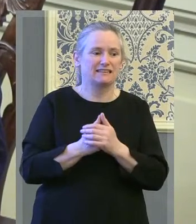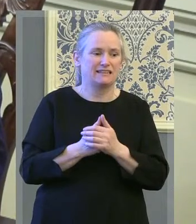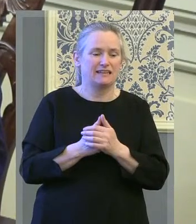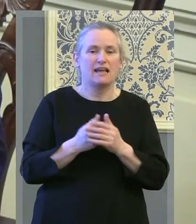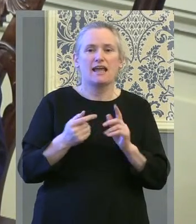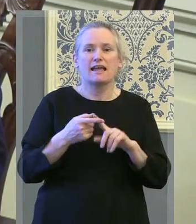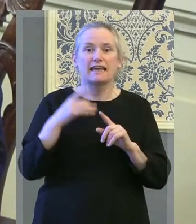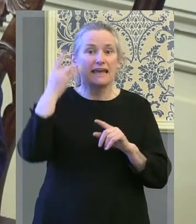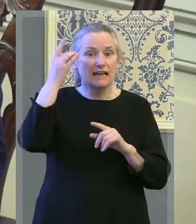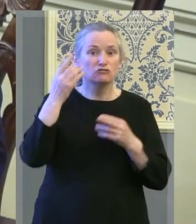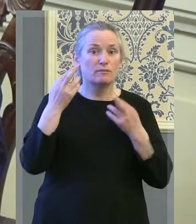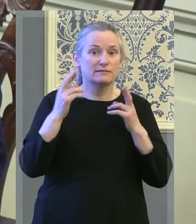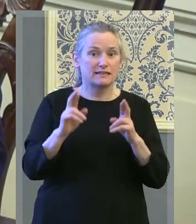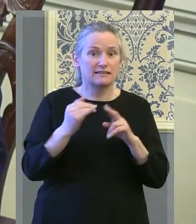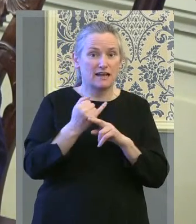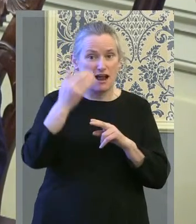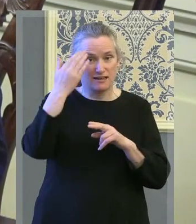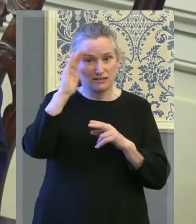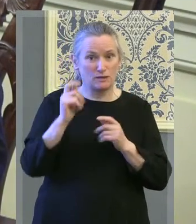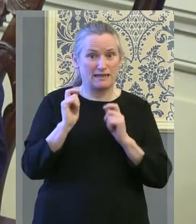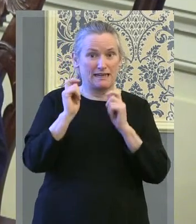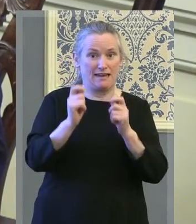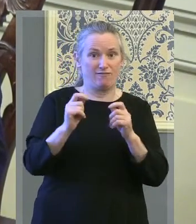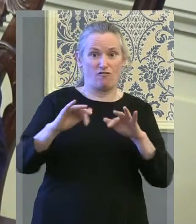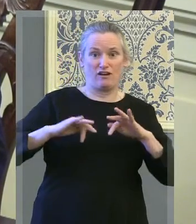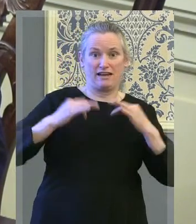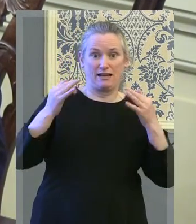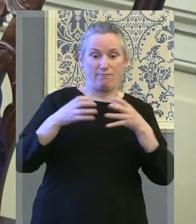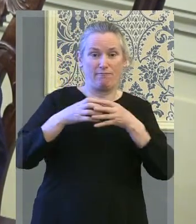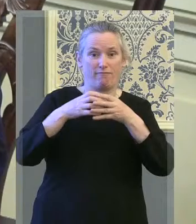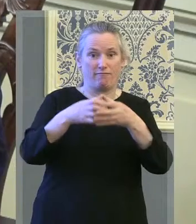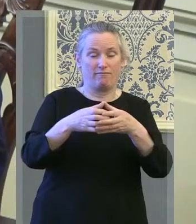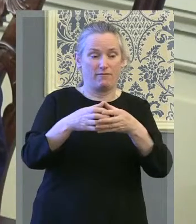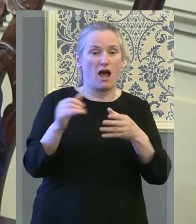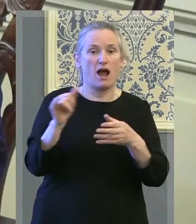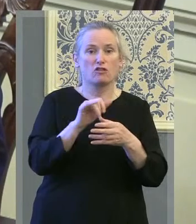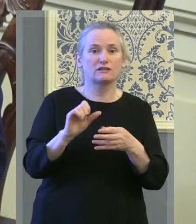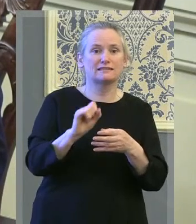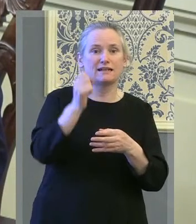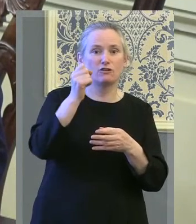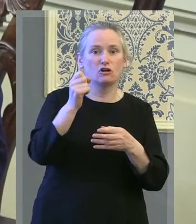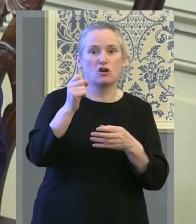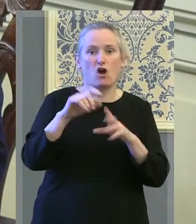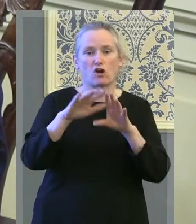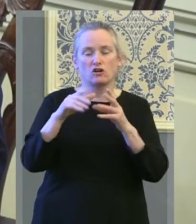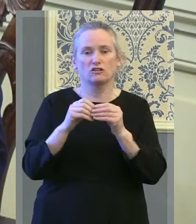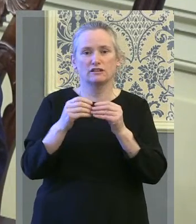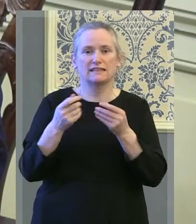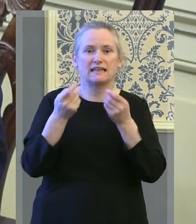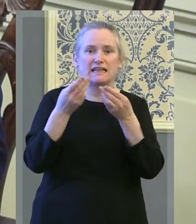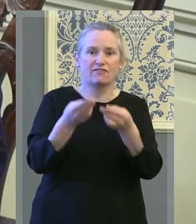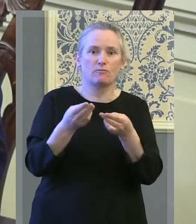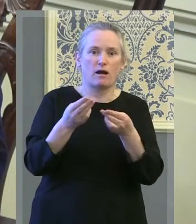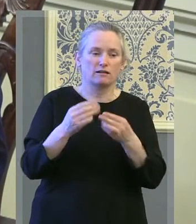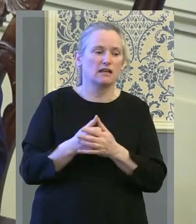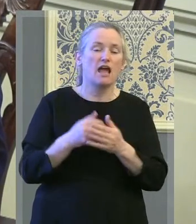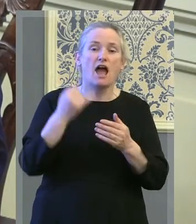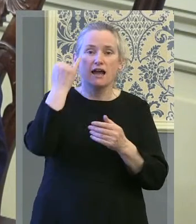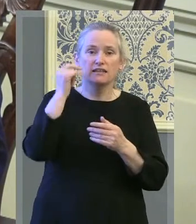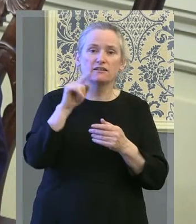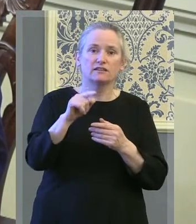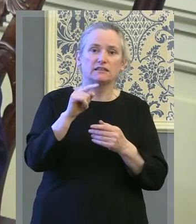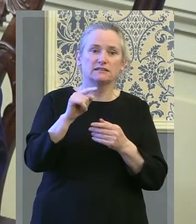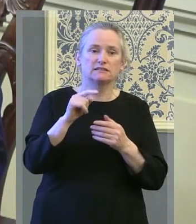as the King's representative in Ireland were given the freedom in either a silver or silver gilt box. The idea of